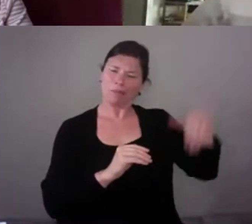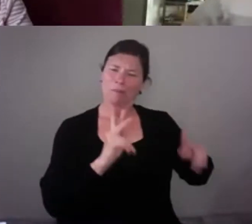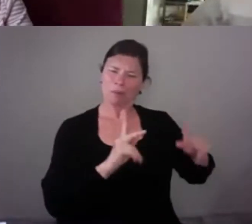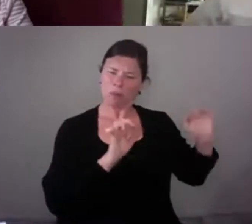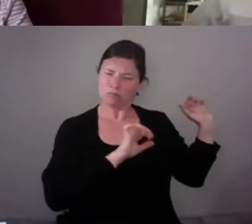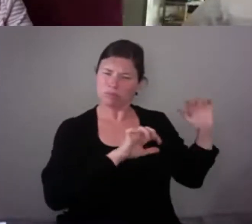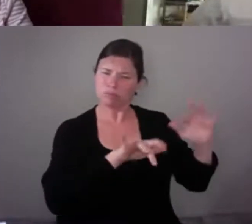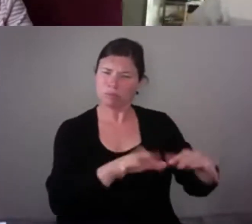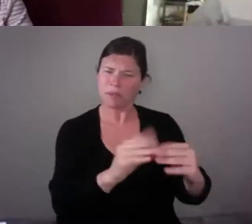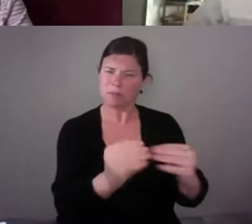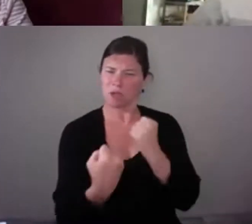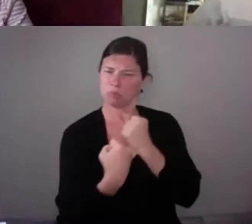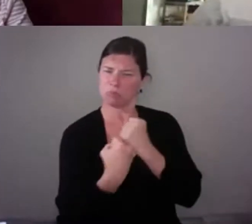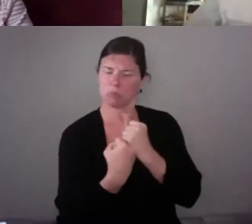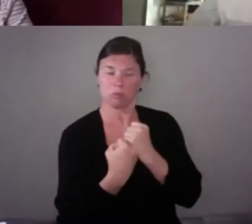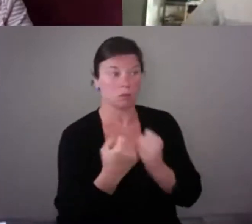Wow.